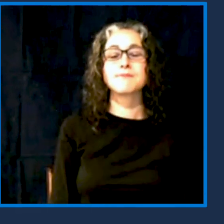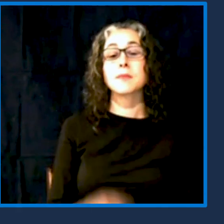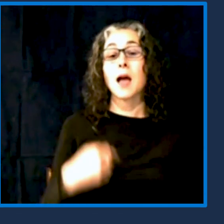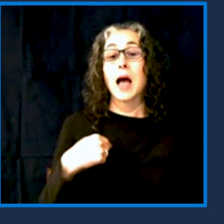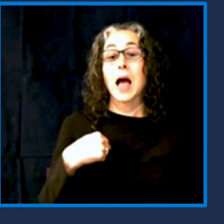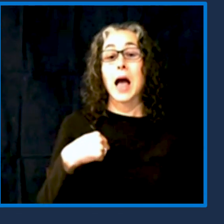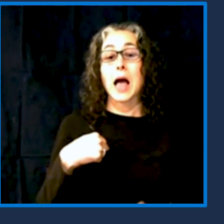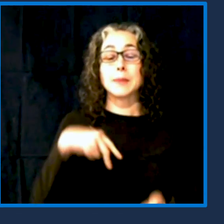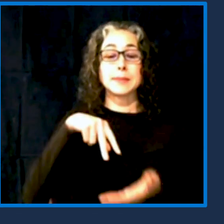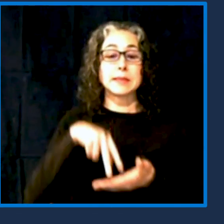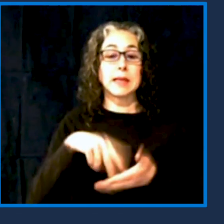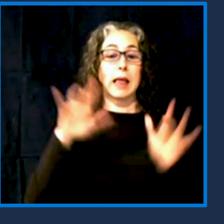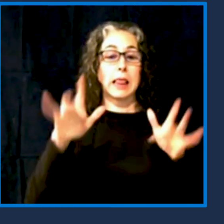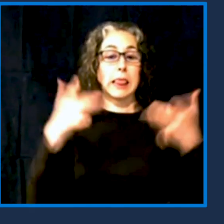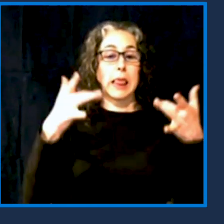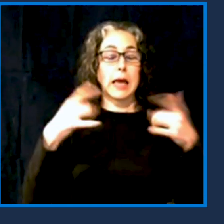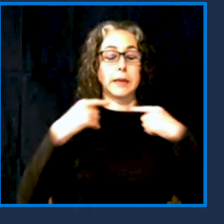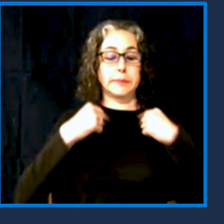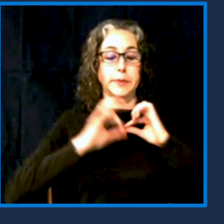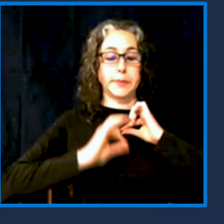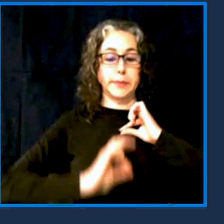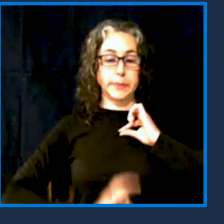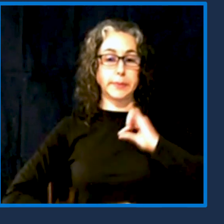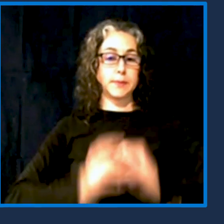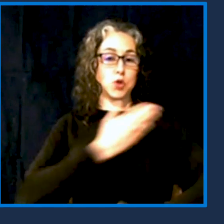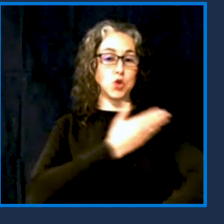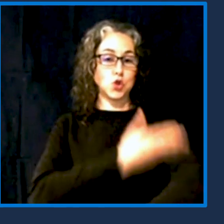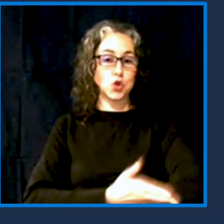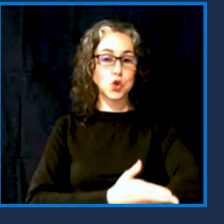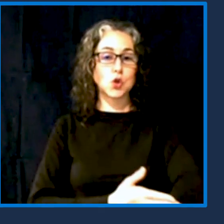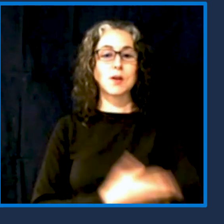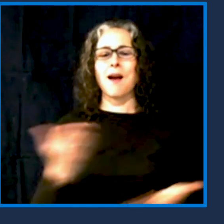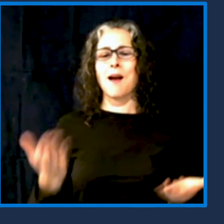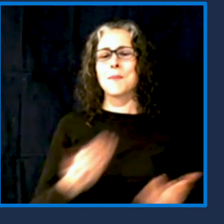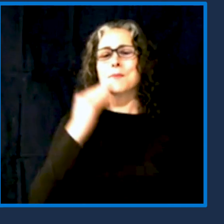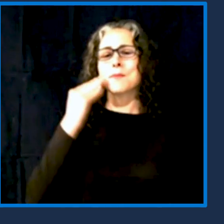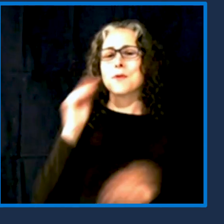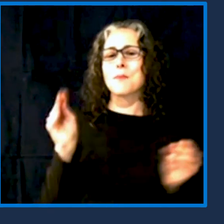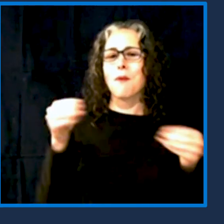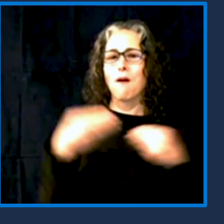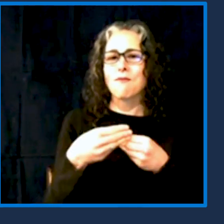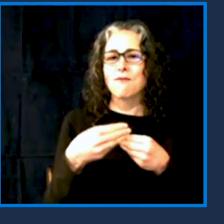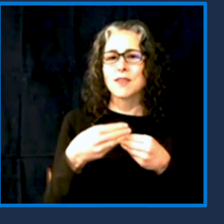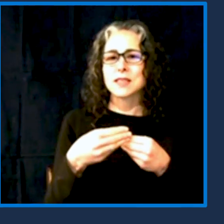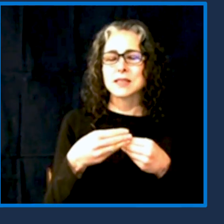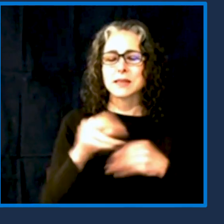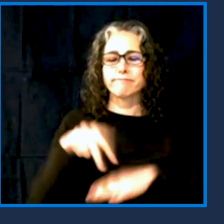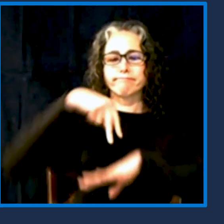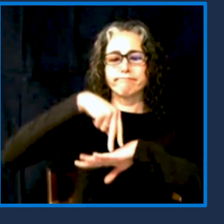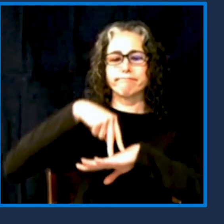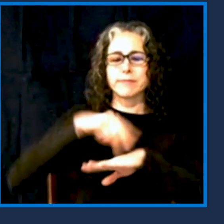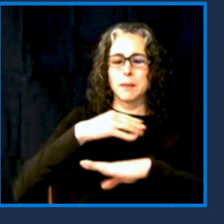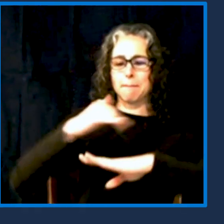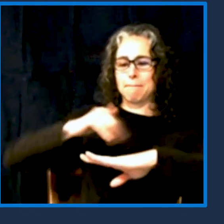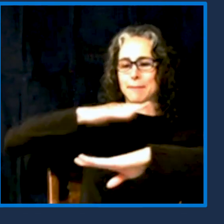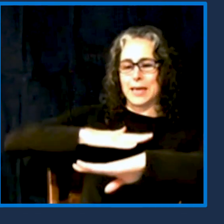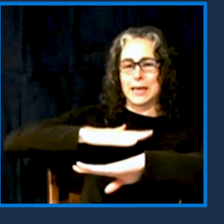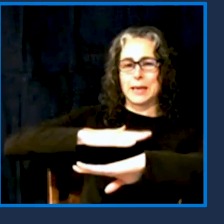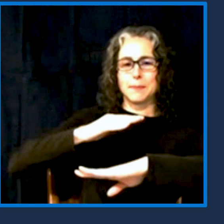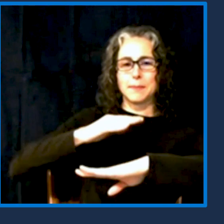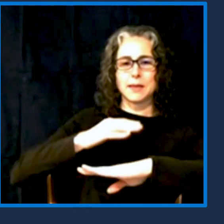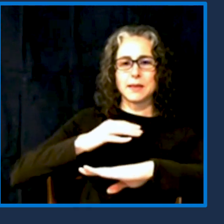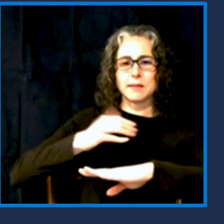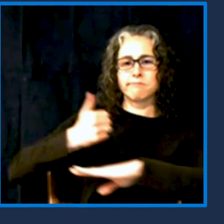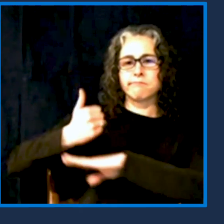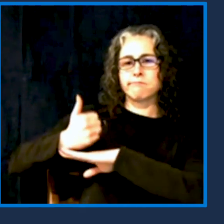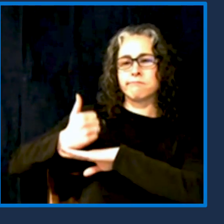a Oxford-style light blue shirt. I'm in my home office. I'm standing in front of a cabinet. I have a little succulent